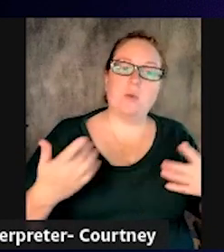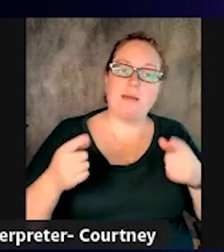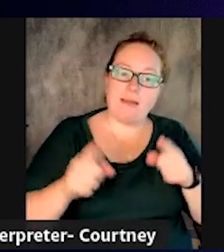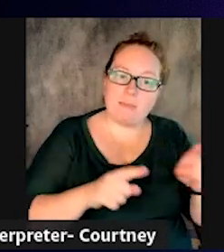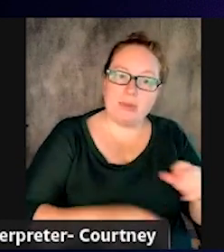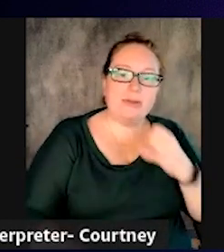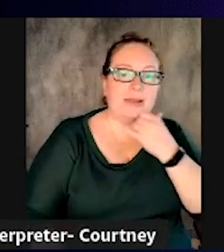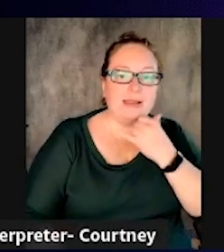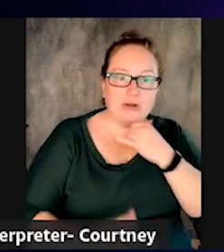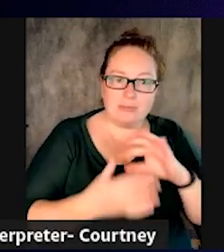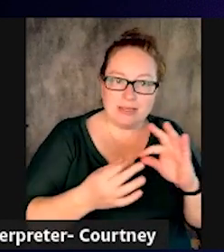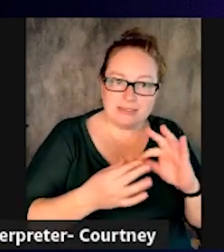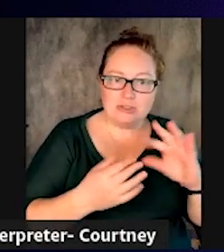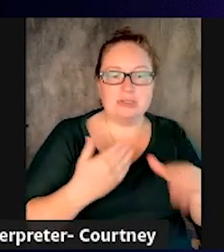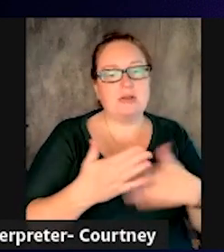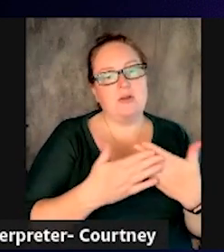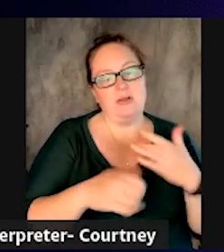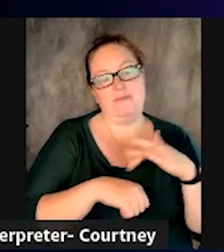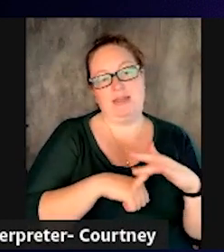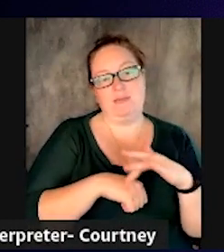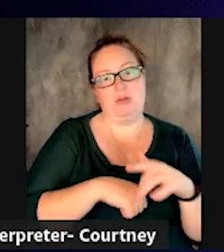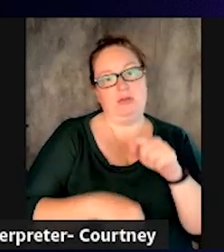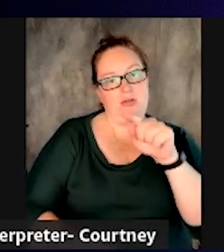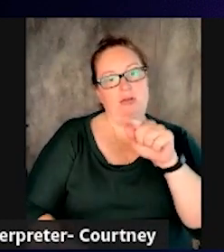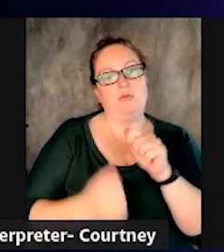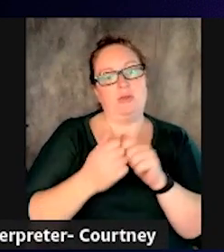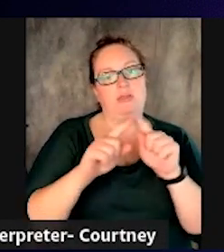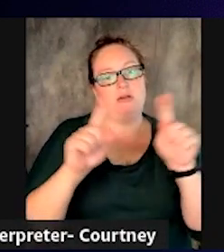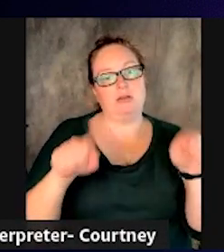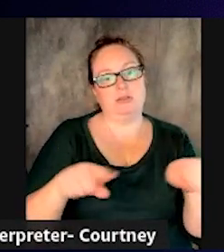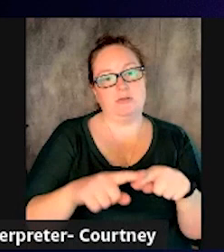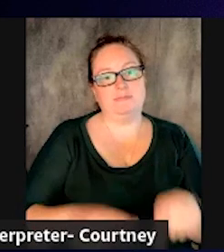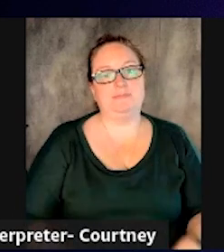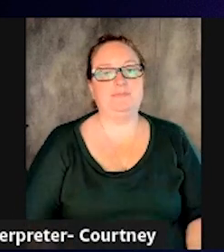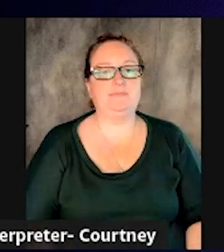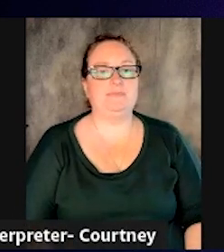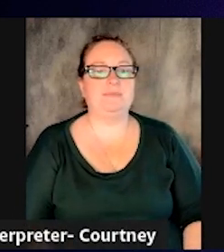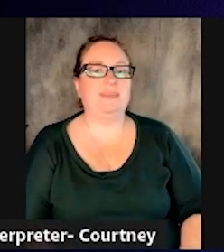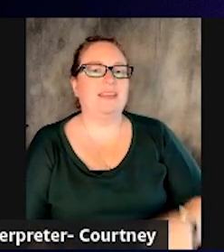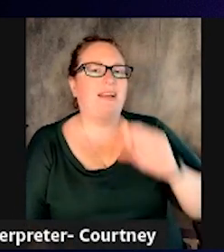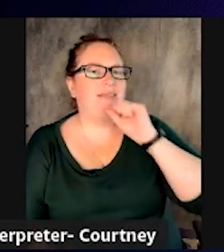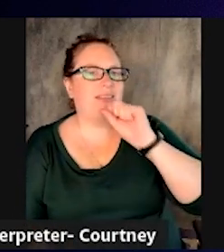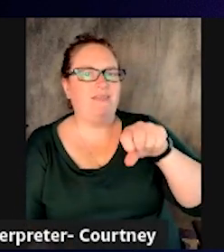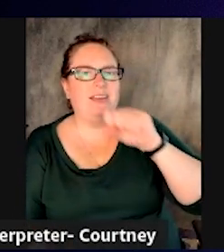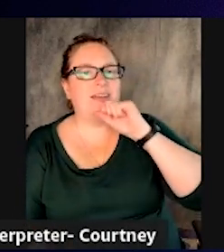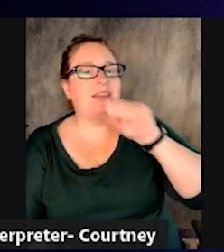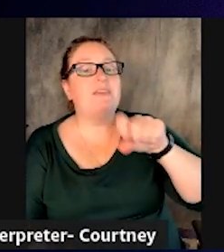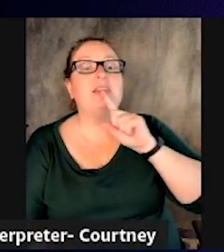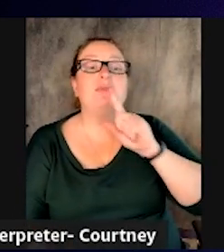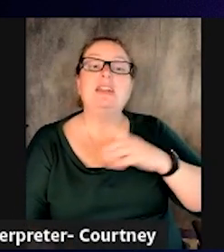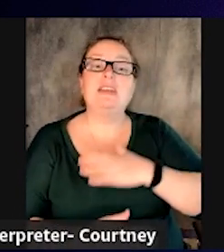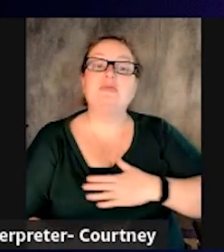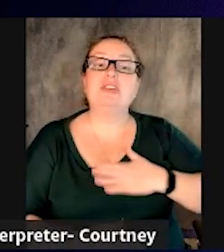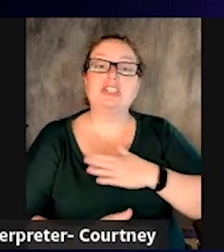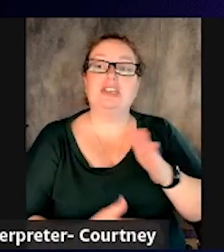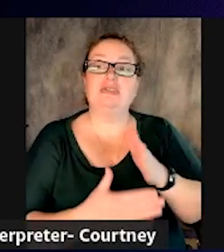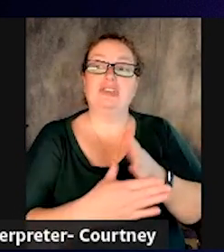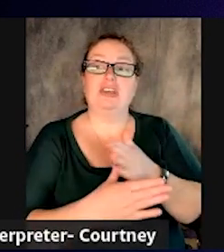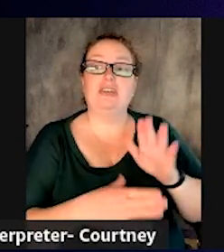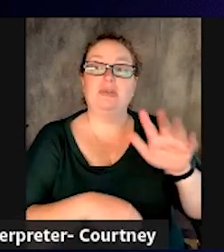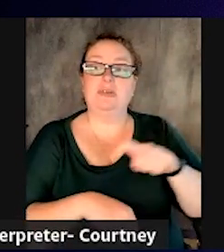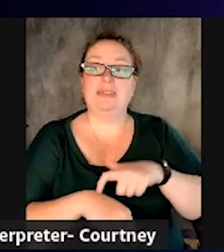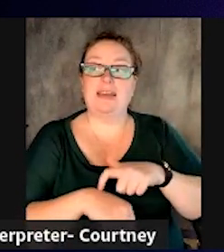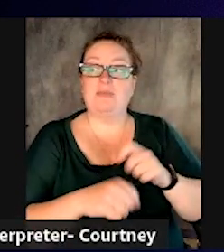messages. This is all available through the console. I love it. Well, I really appreciate you sharing this with us.